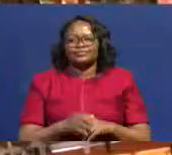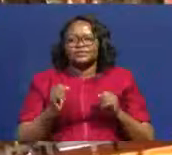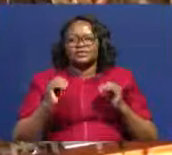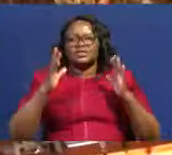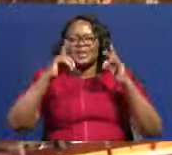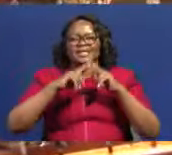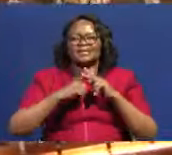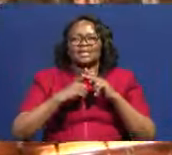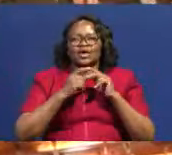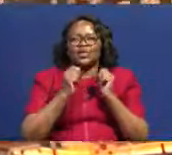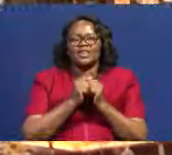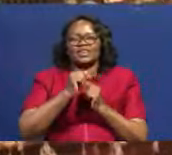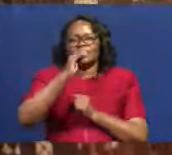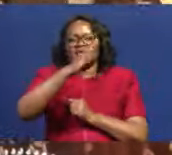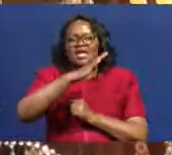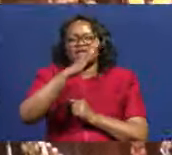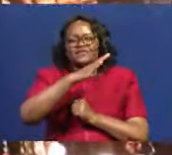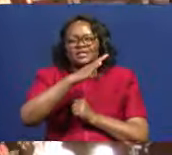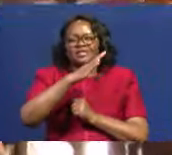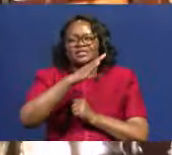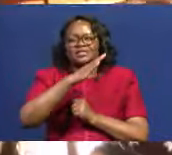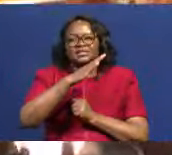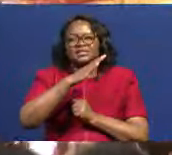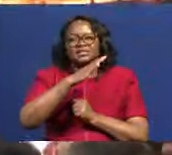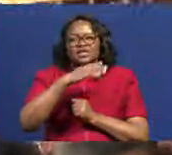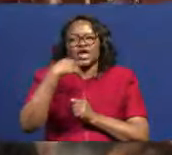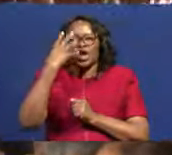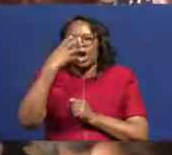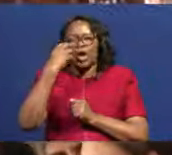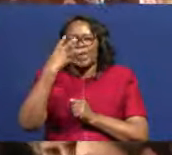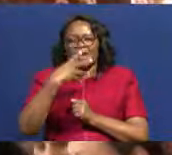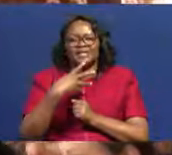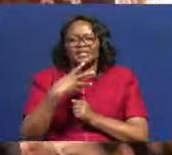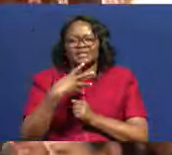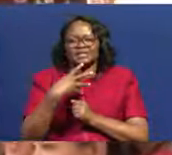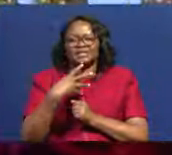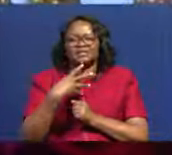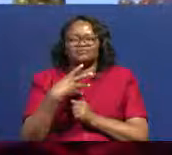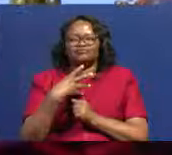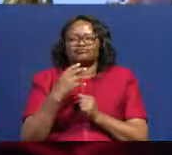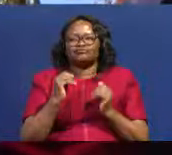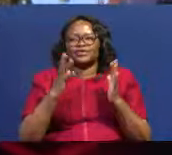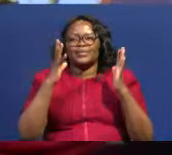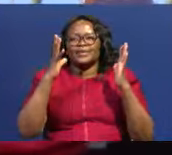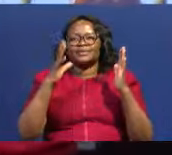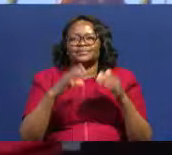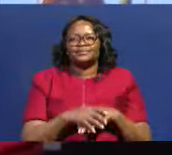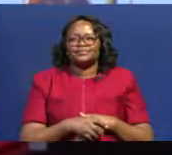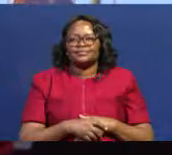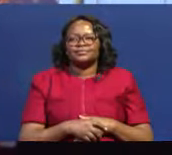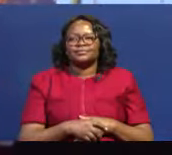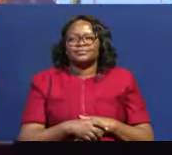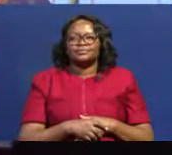celebration begins with an evening aarti, a beautiful and sacred ritual.